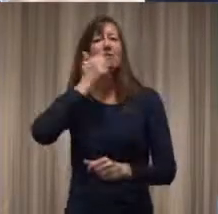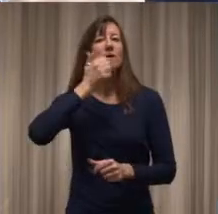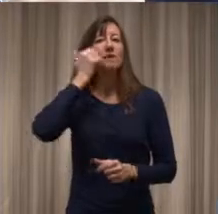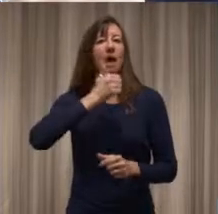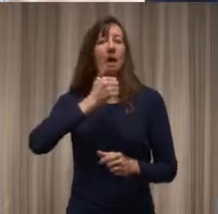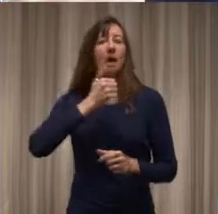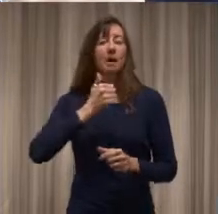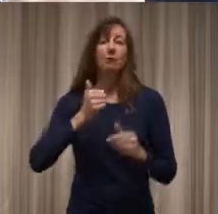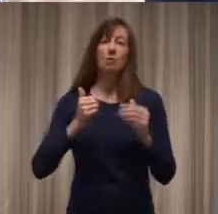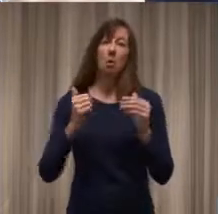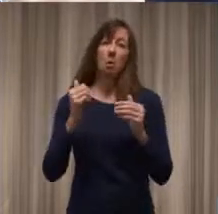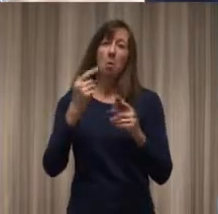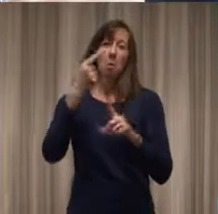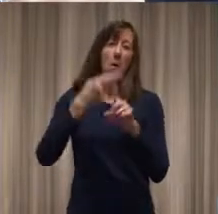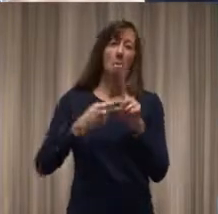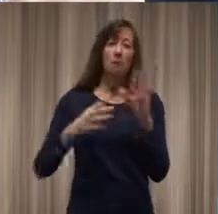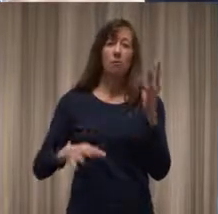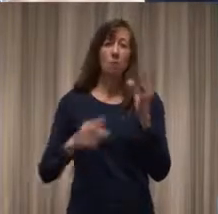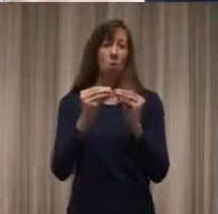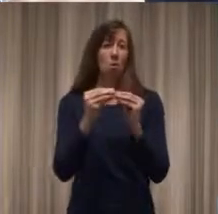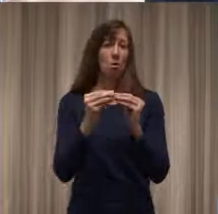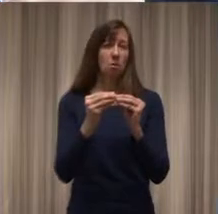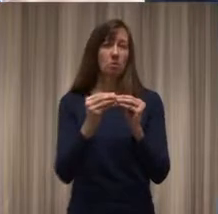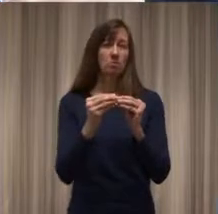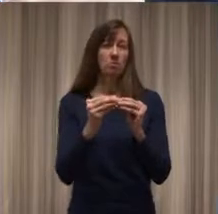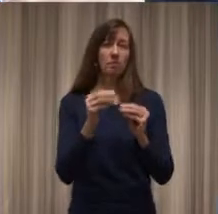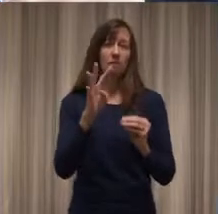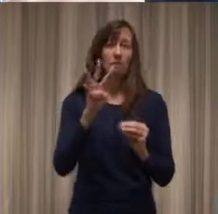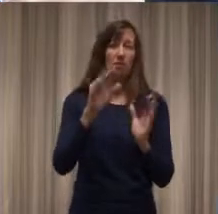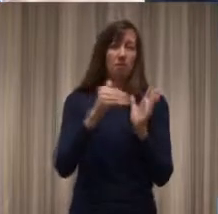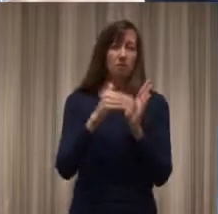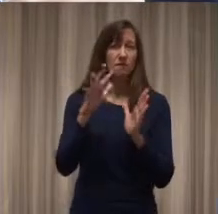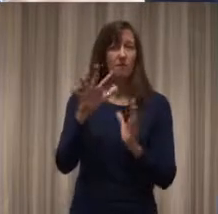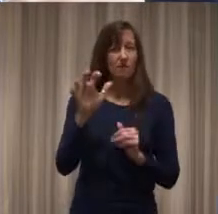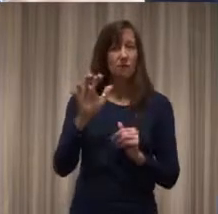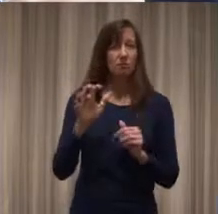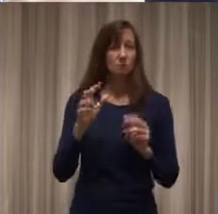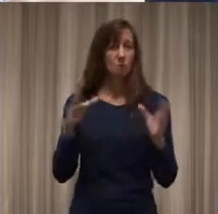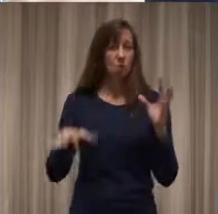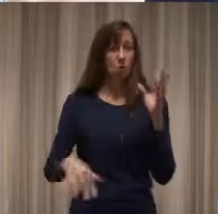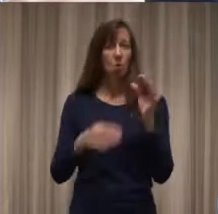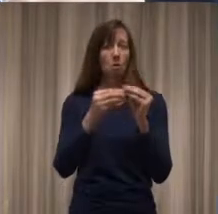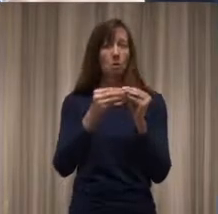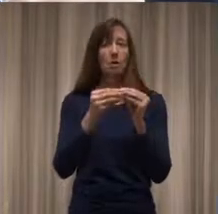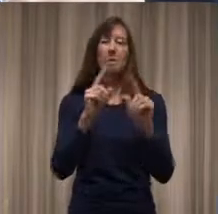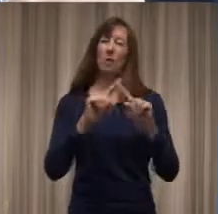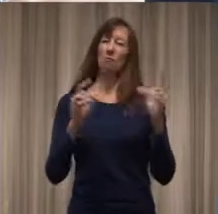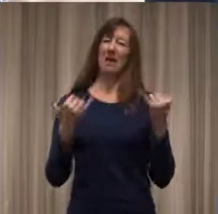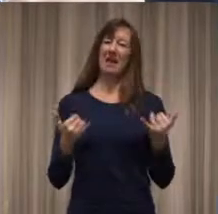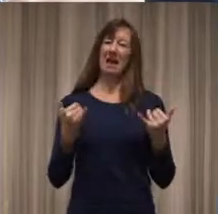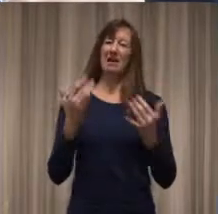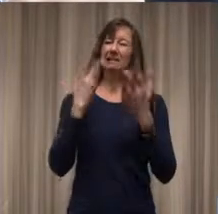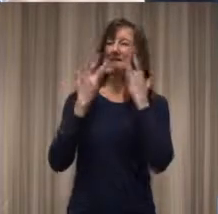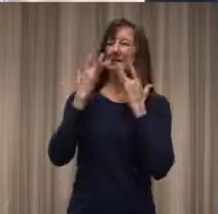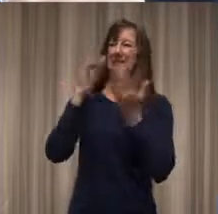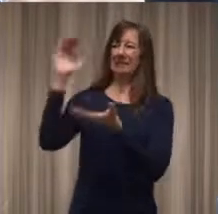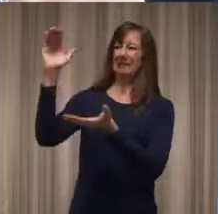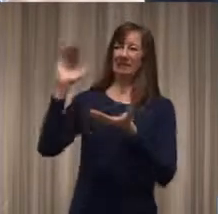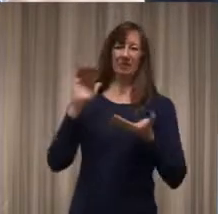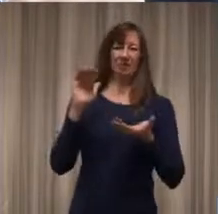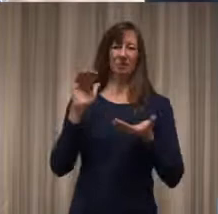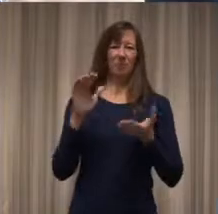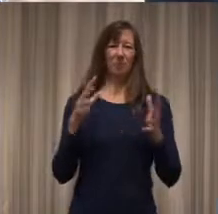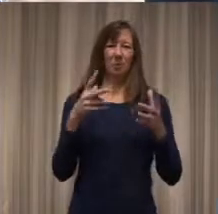that site in a month. Right now, however, given the limited doses, we are doing just under 500 a day.